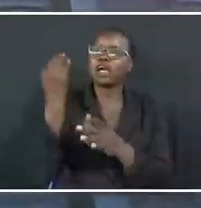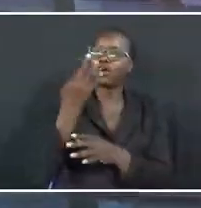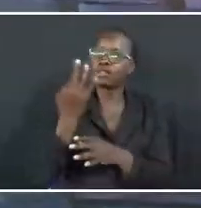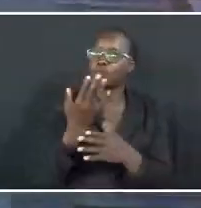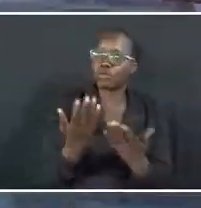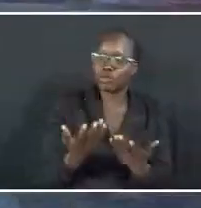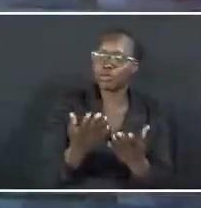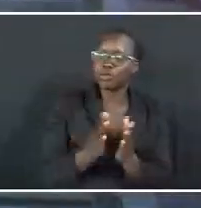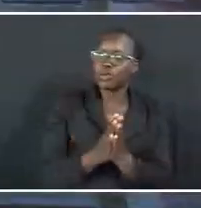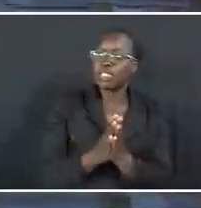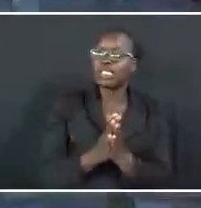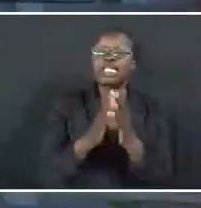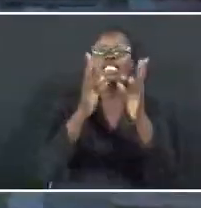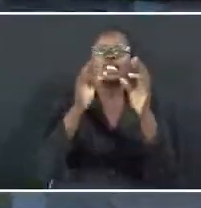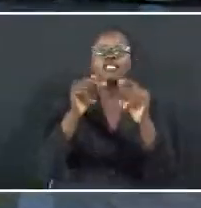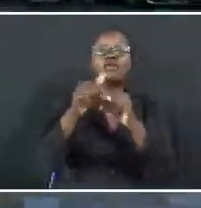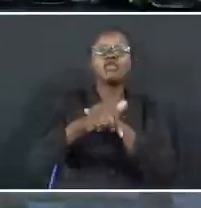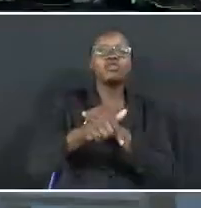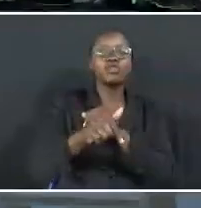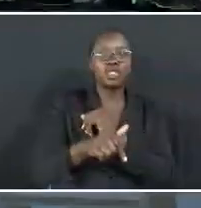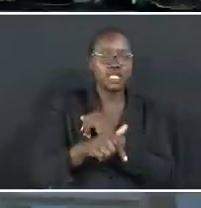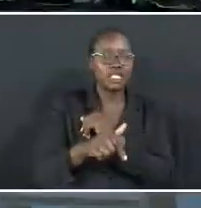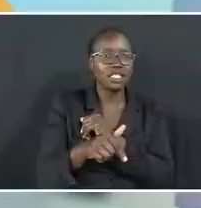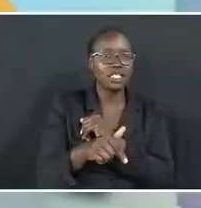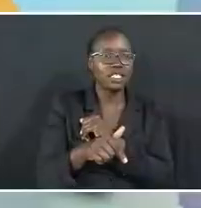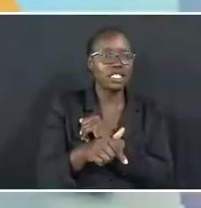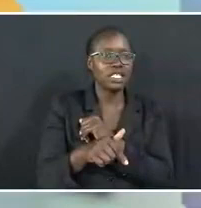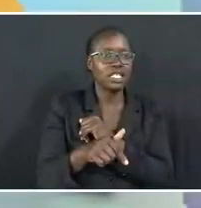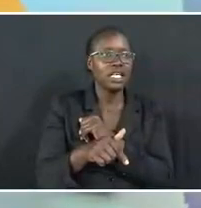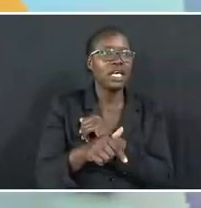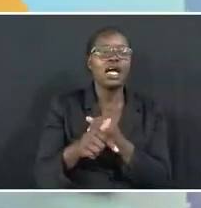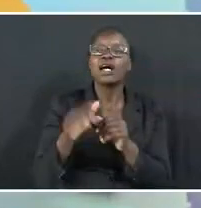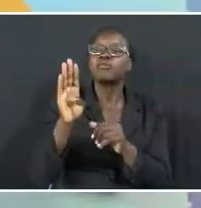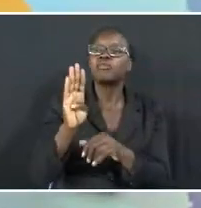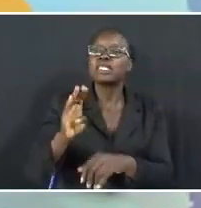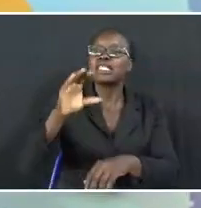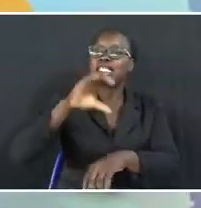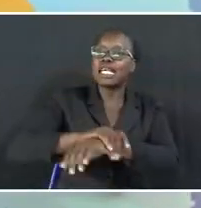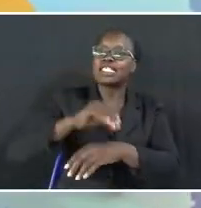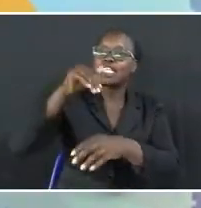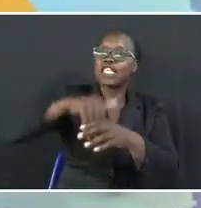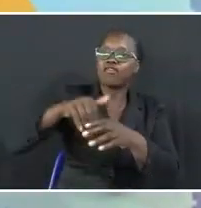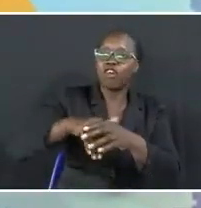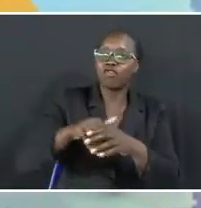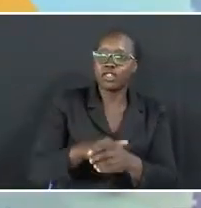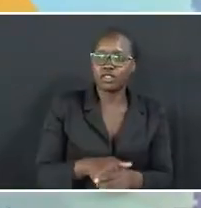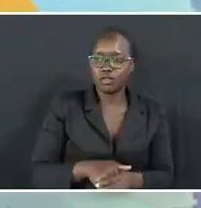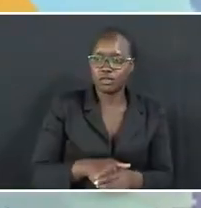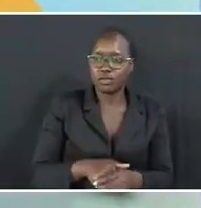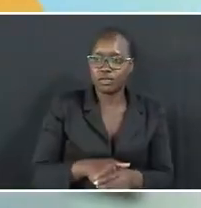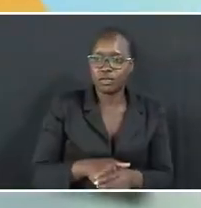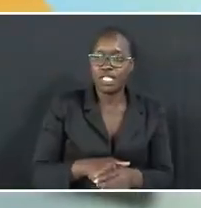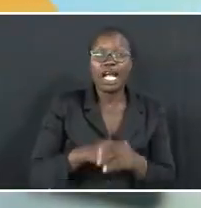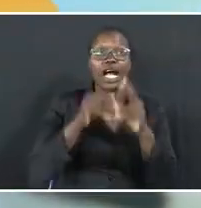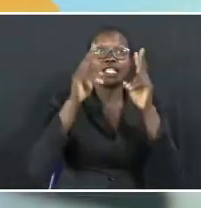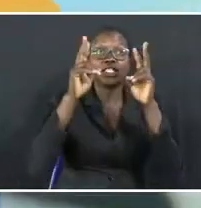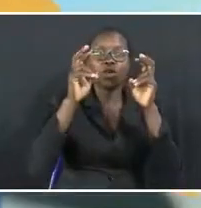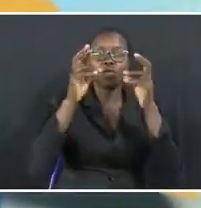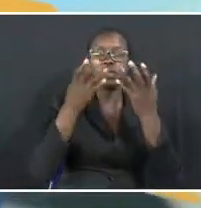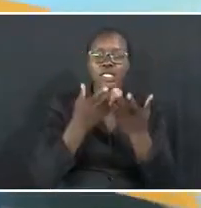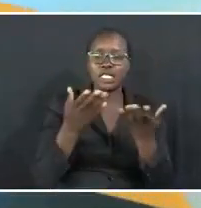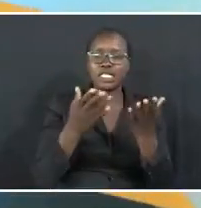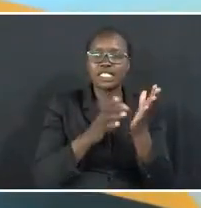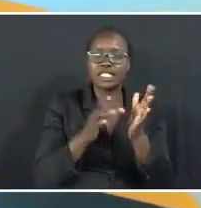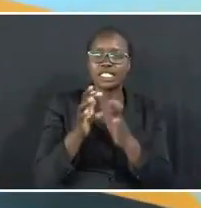sermon. The theme of today is get involved. Get involved. And my topic